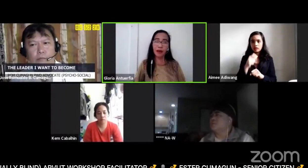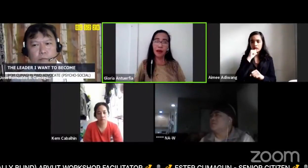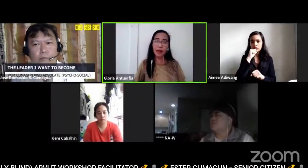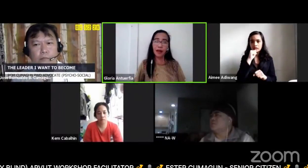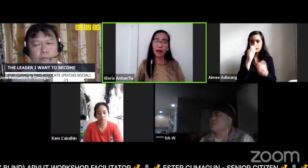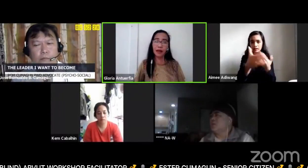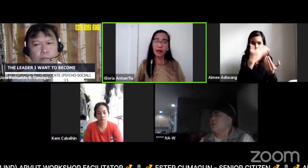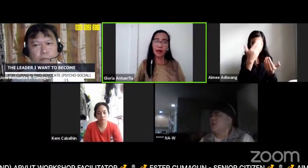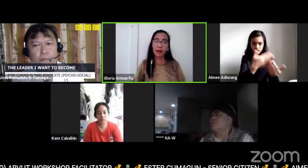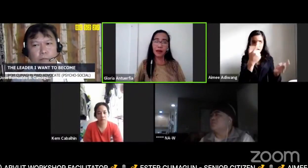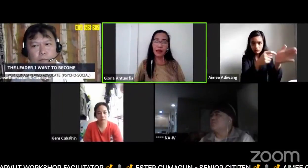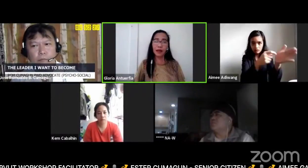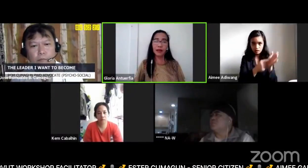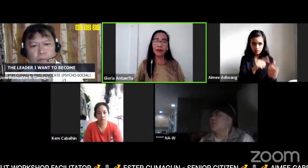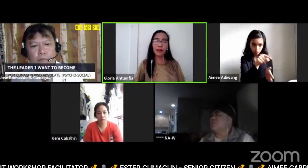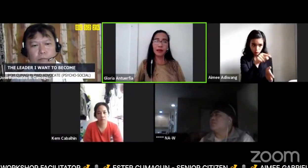mo,